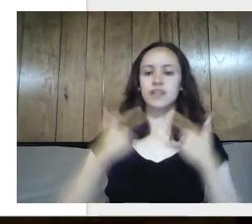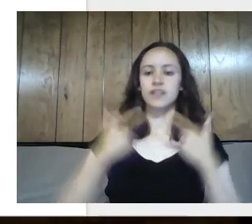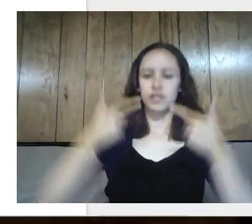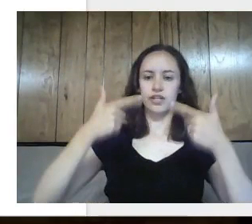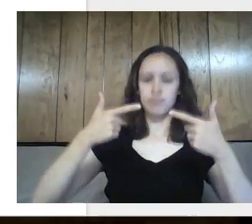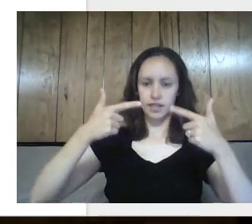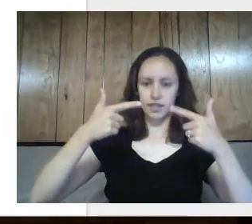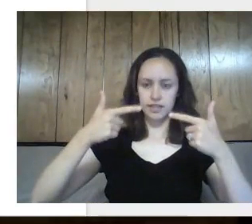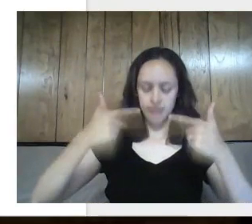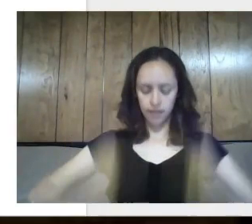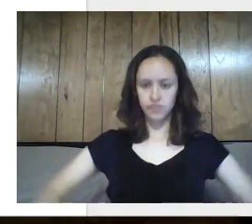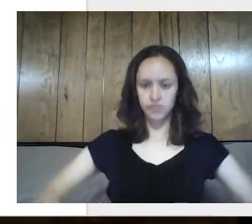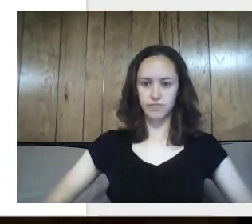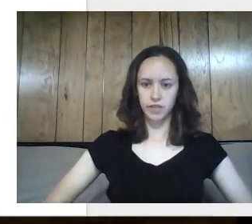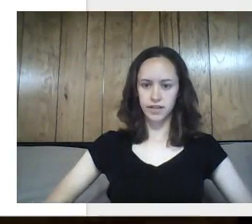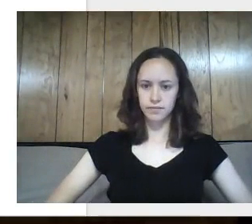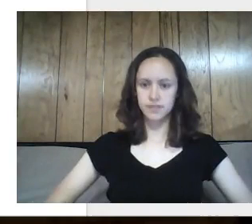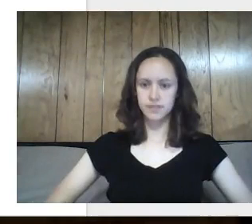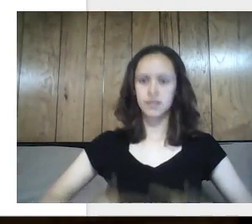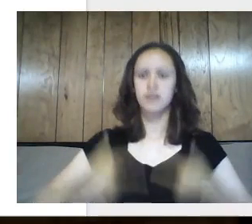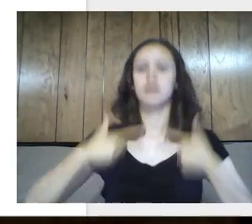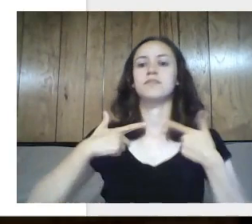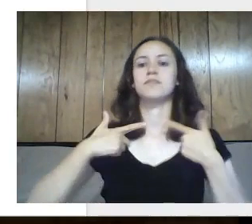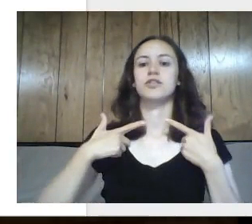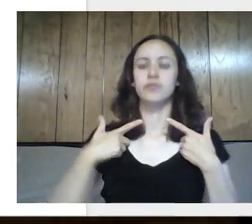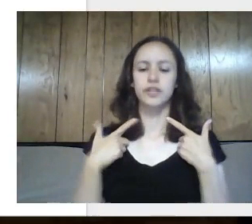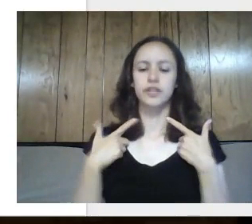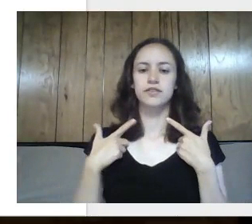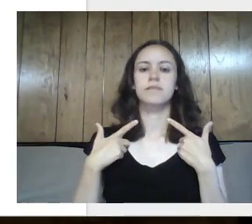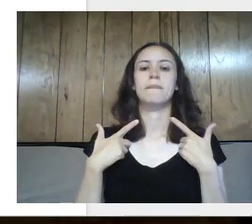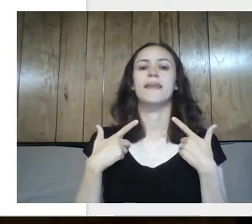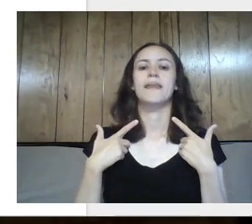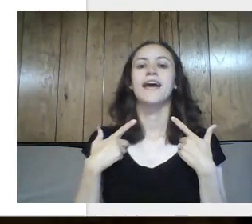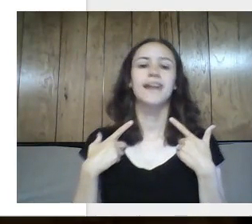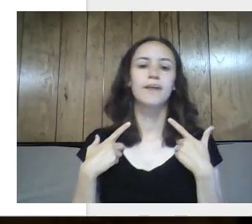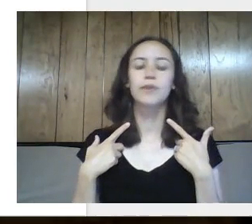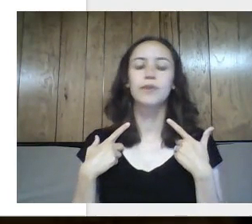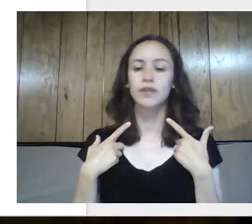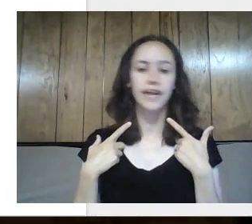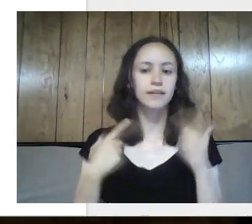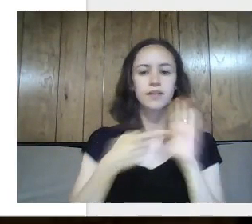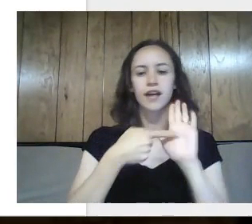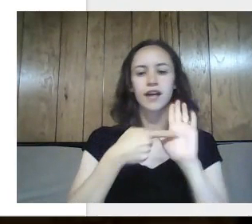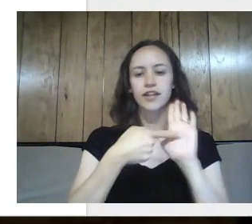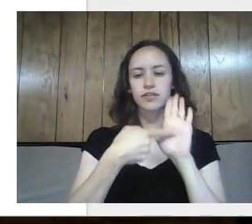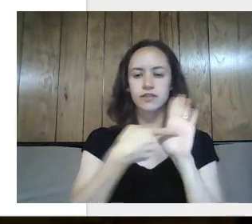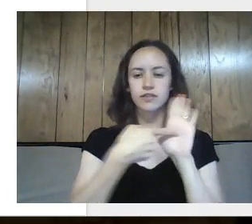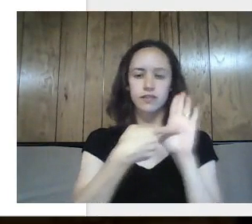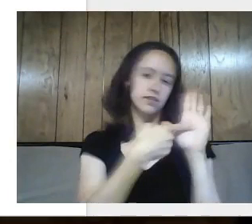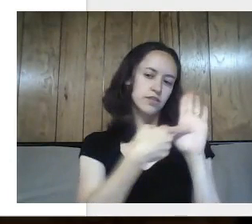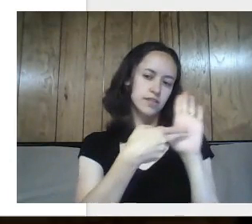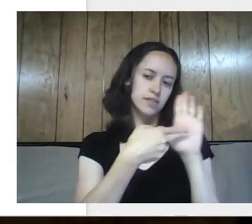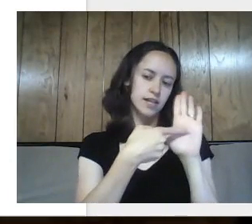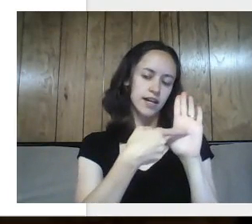can't see it on the screen, but it's L's from your hips up to your shoulders. And now proclaim. I chose